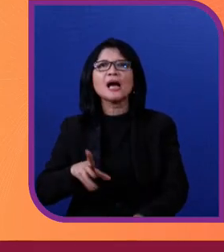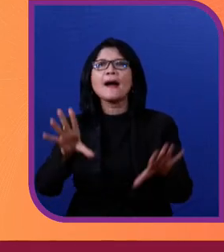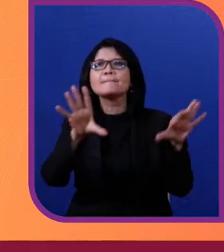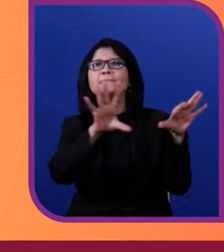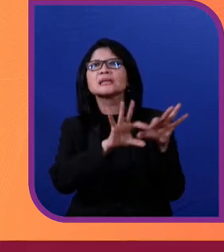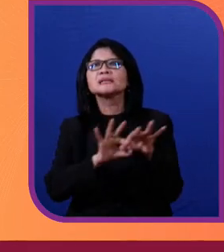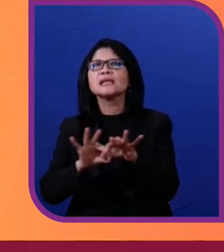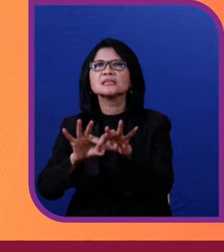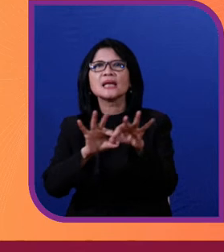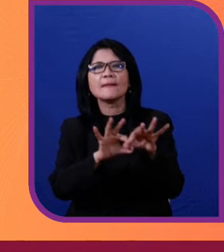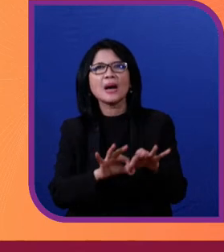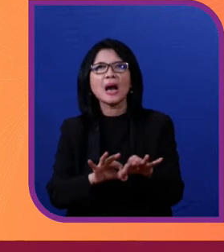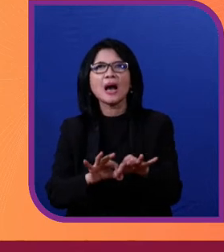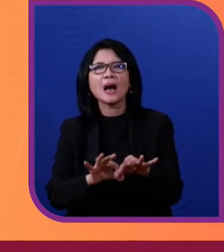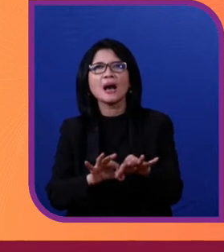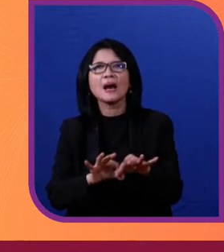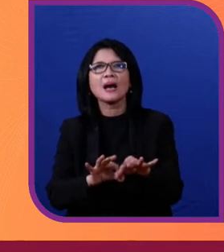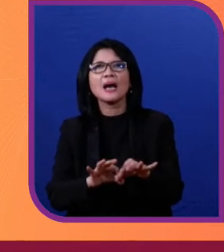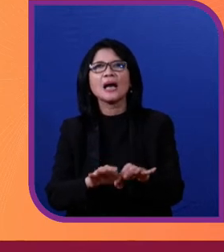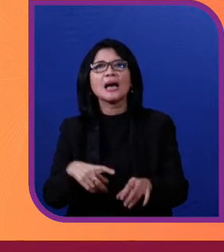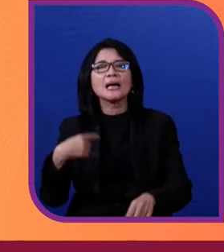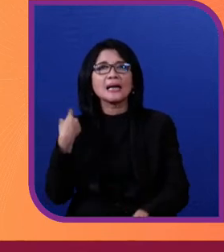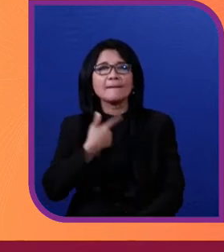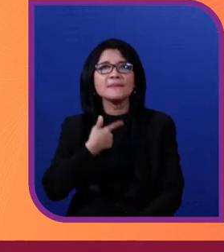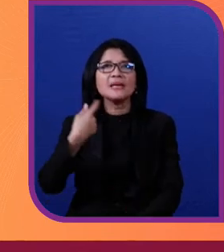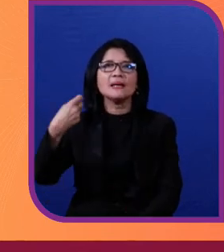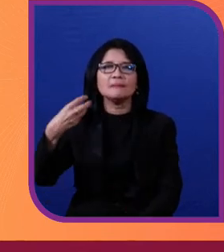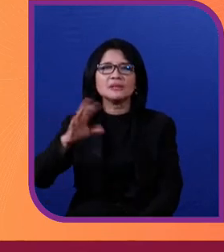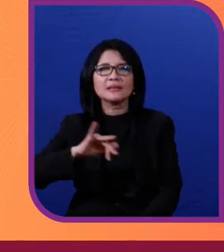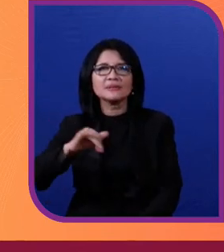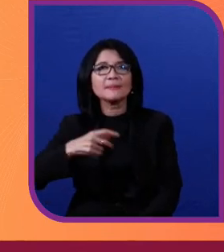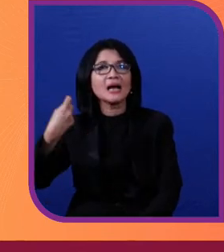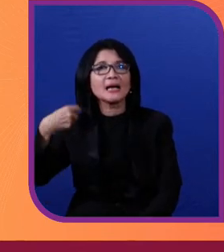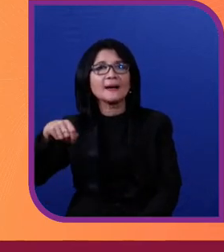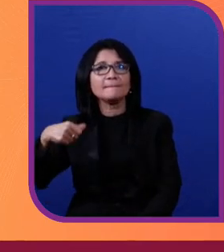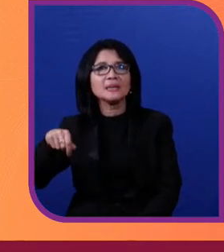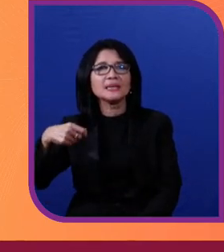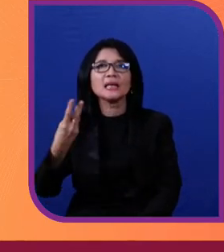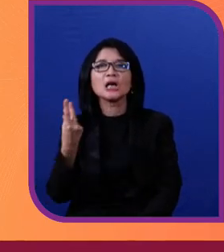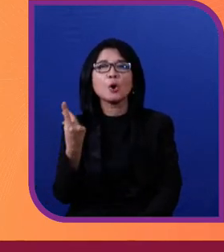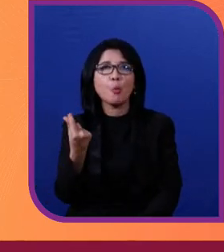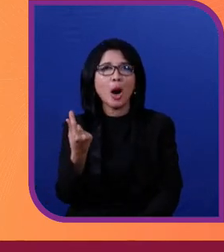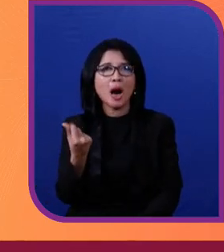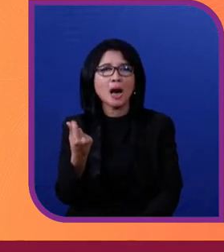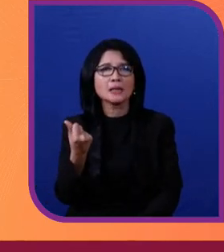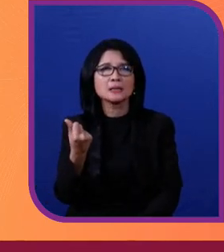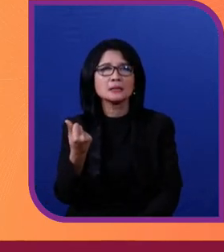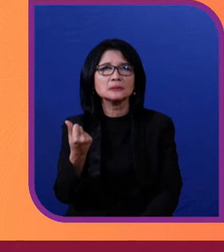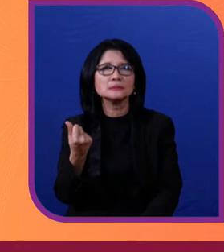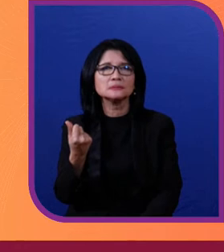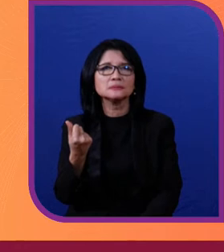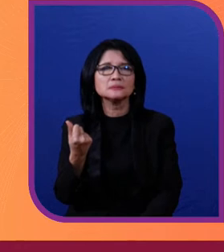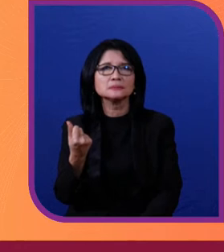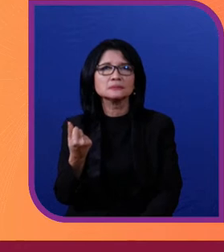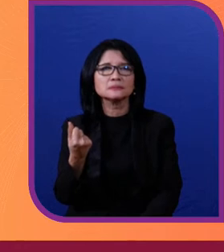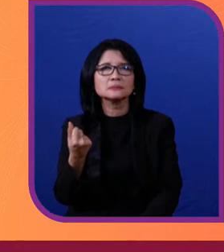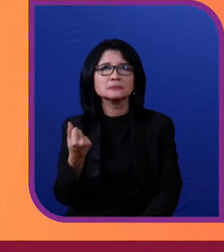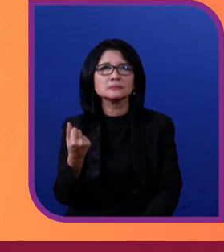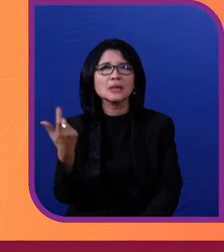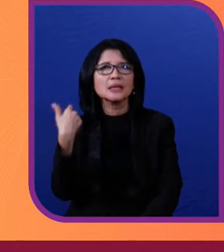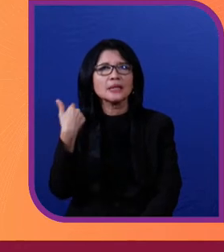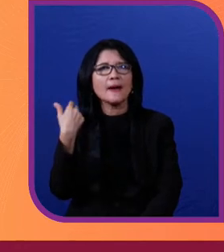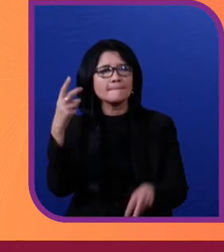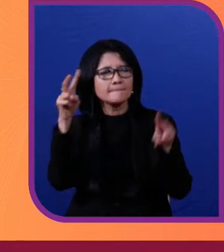ramai jenis Trio Finance uh Mike side Project and